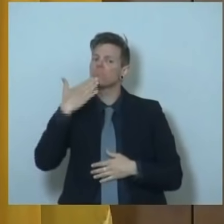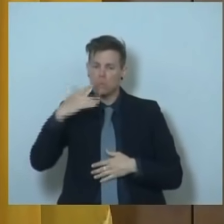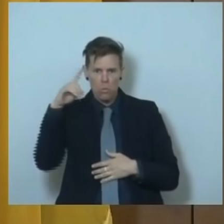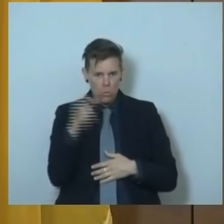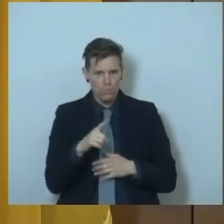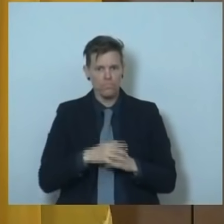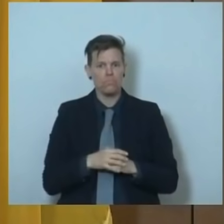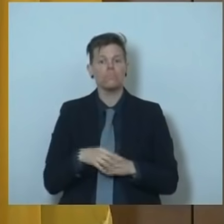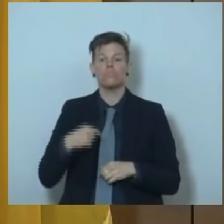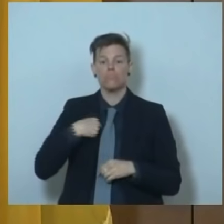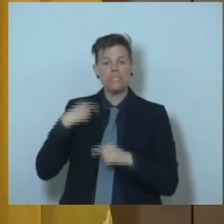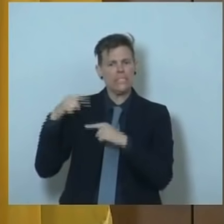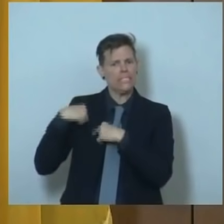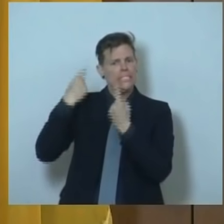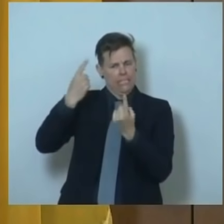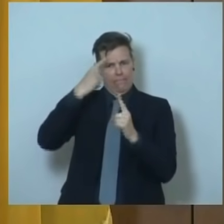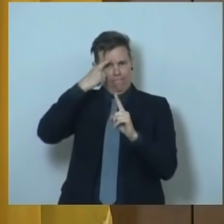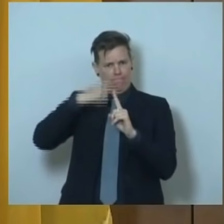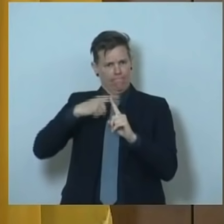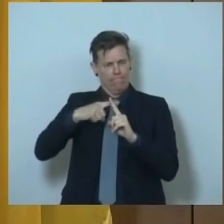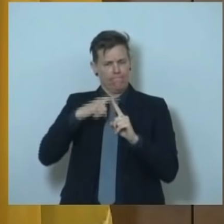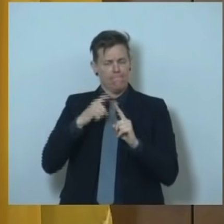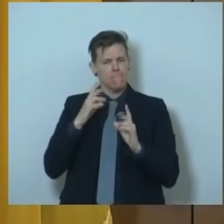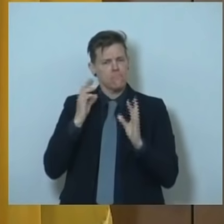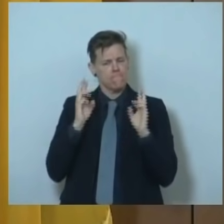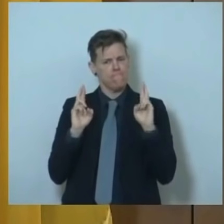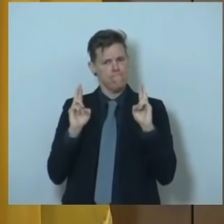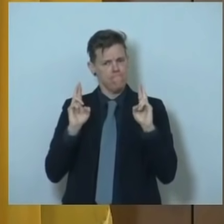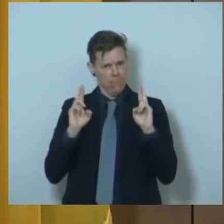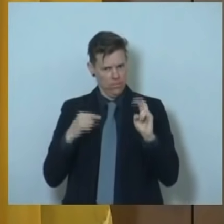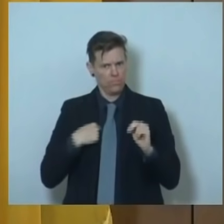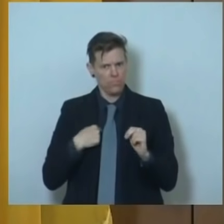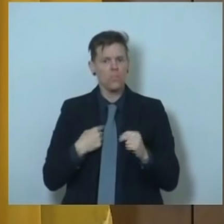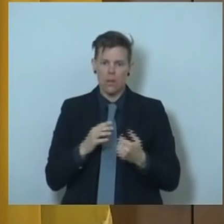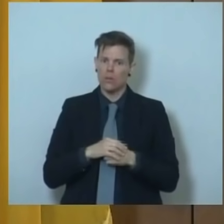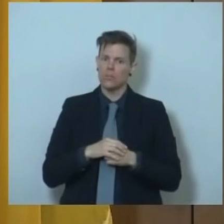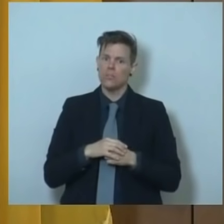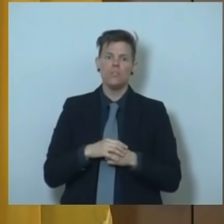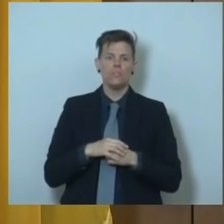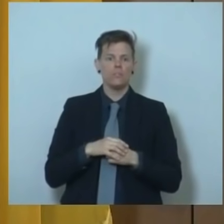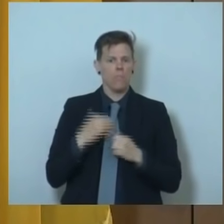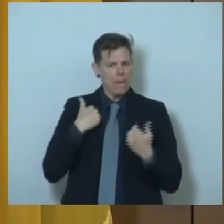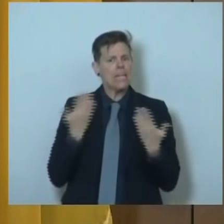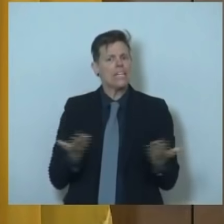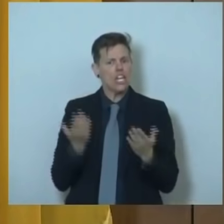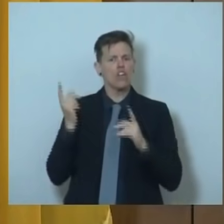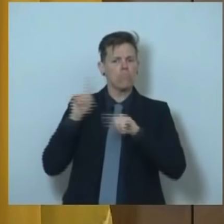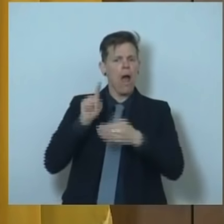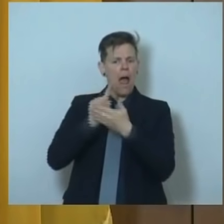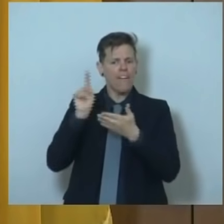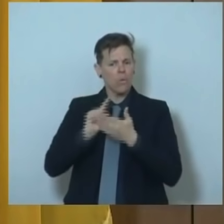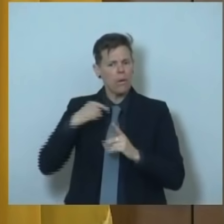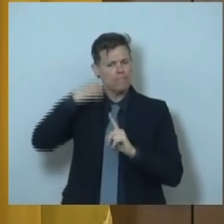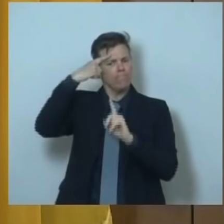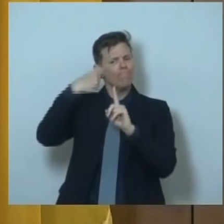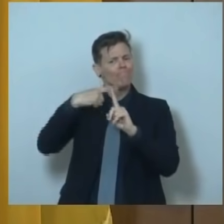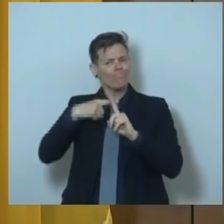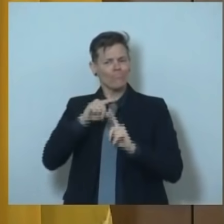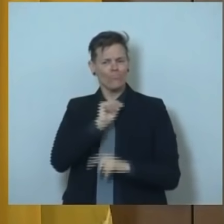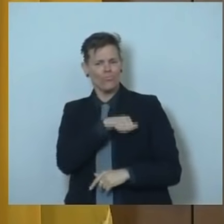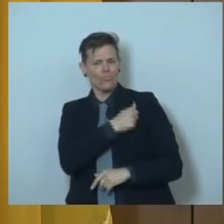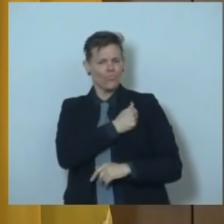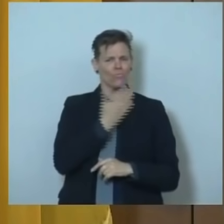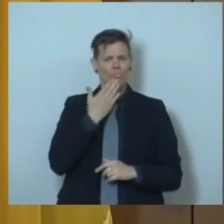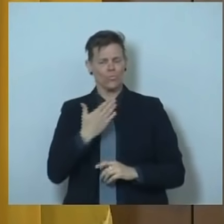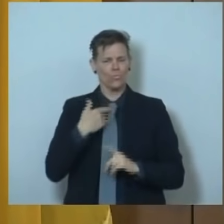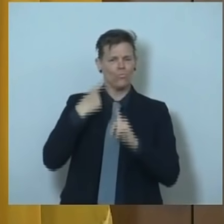optimistic in our previous press conferences or news briefings related to COVID-19 that New Mexico, because we've been